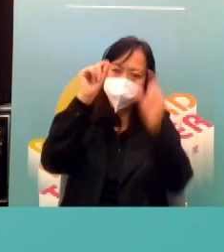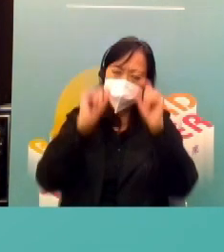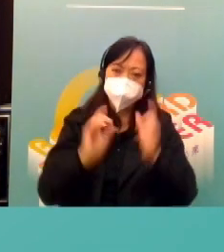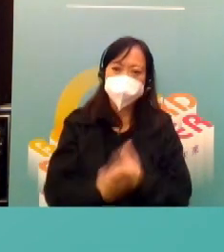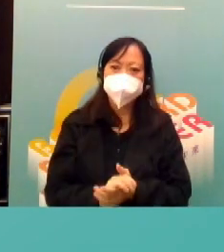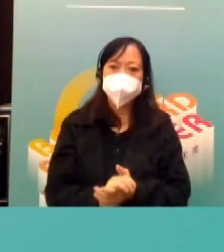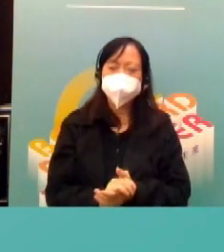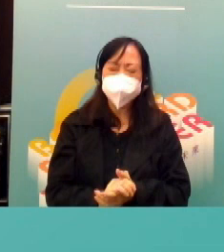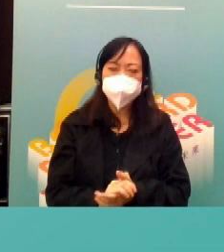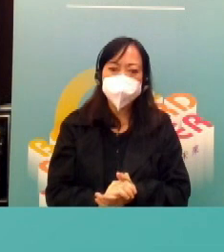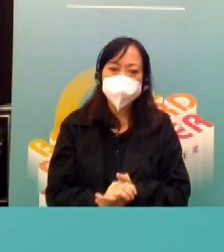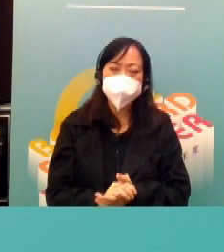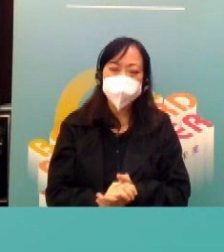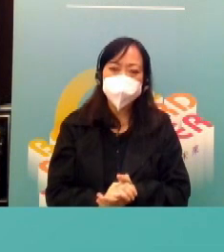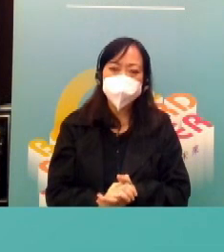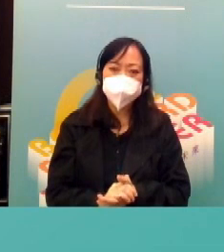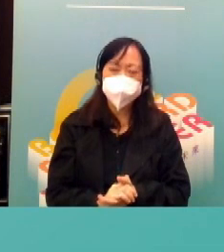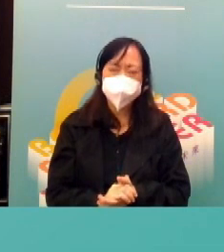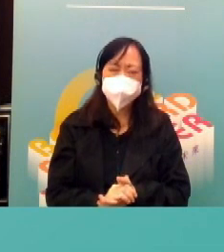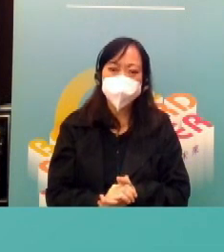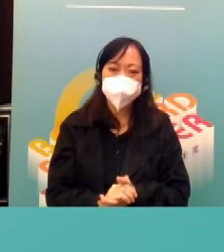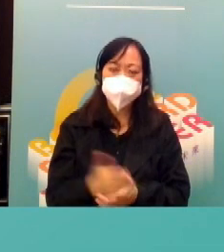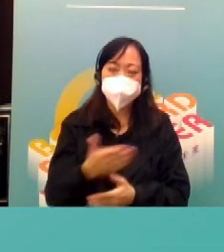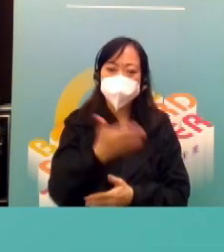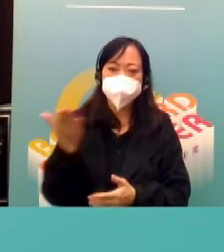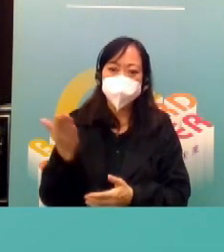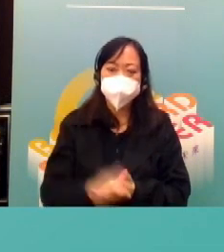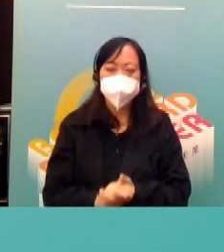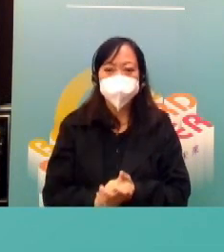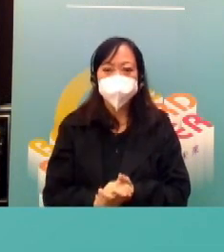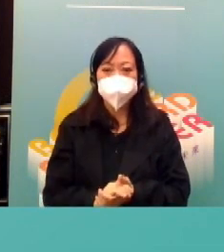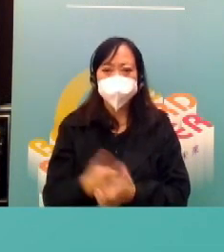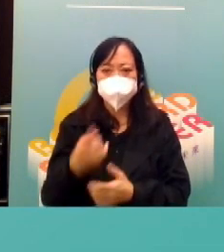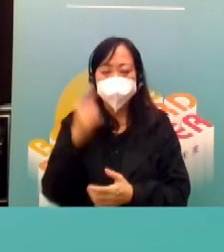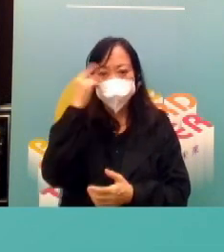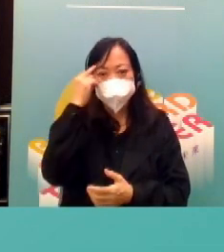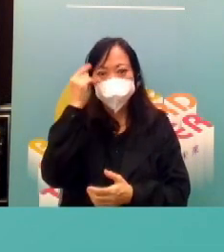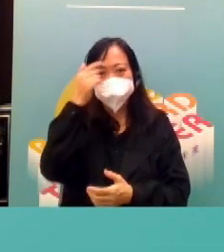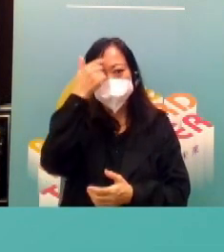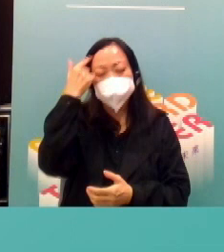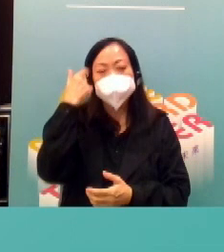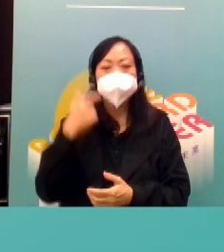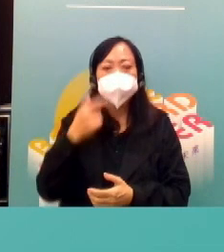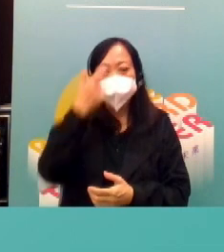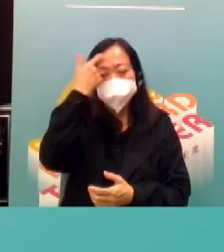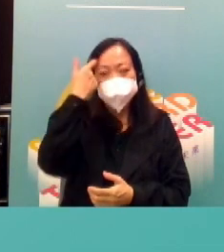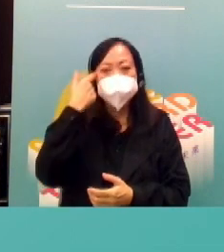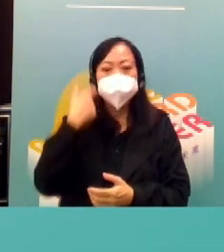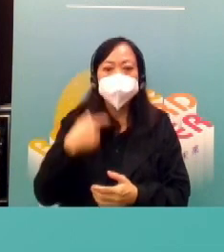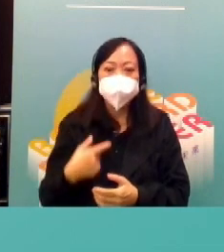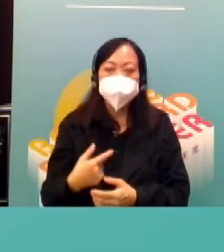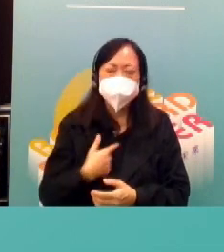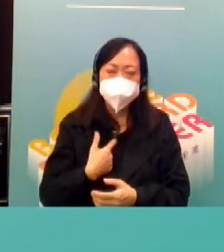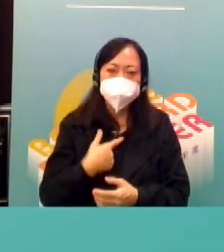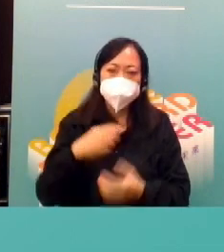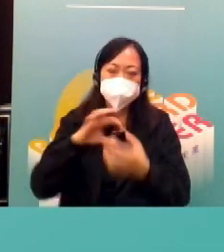Okay, for those of you who don't know about United Nations ESCAP, we're the Asia Pacific arm of the United Nations. I'm based